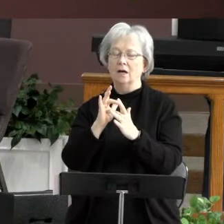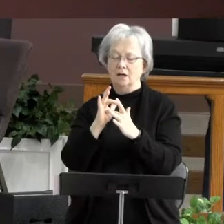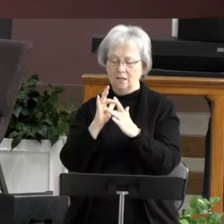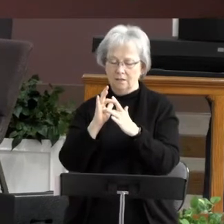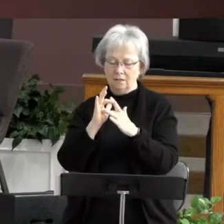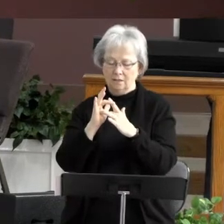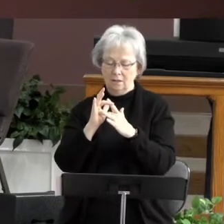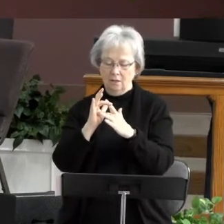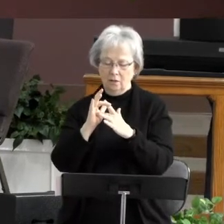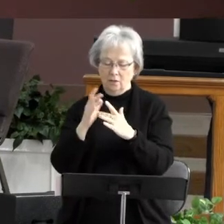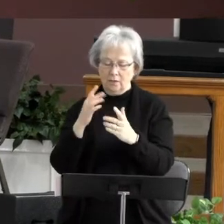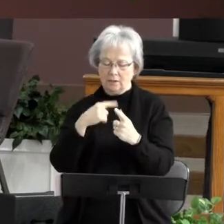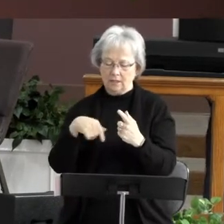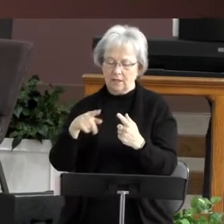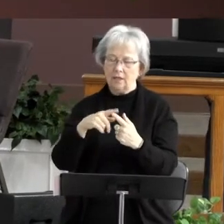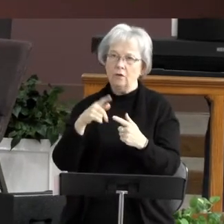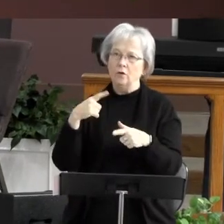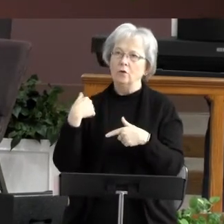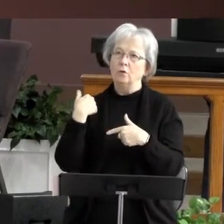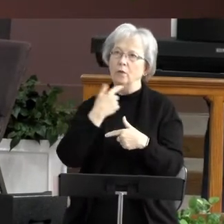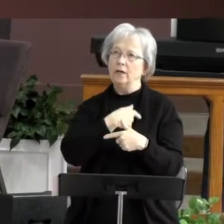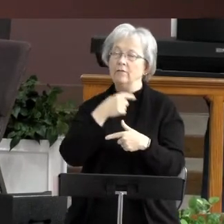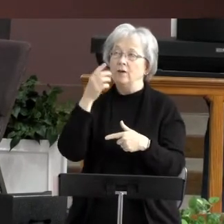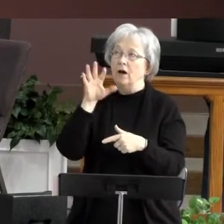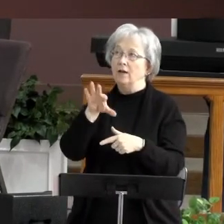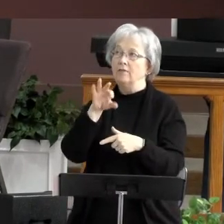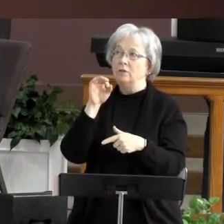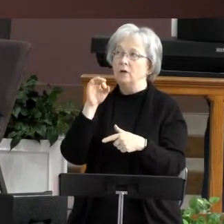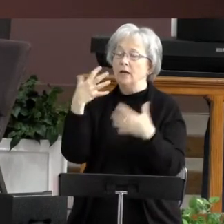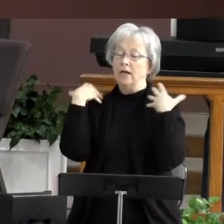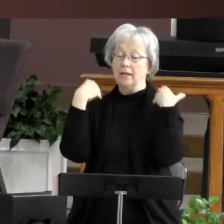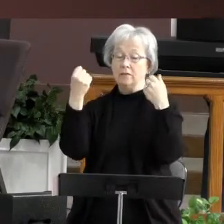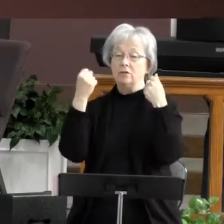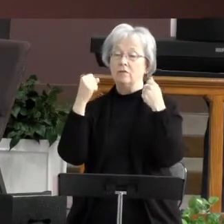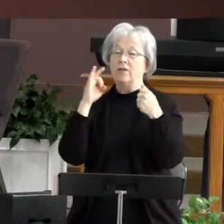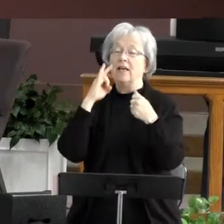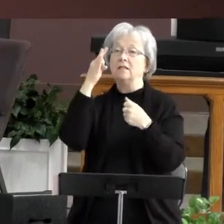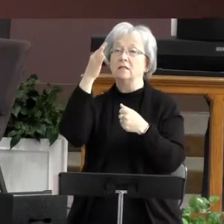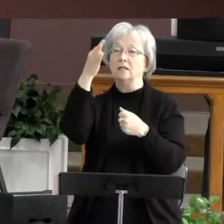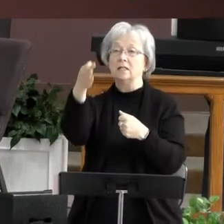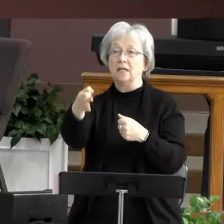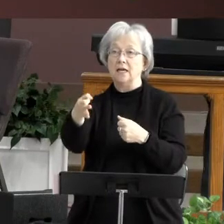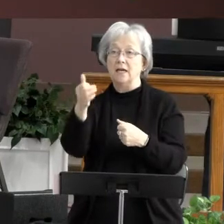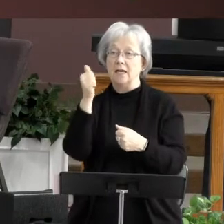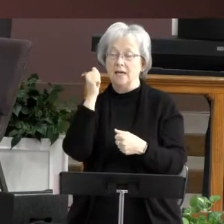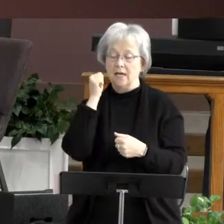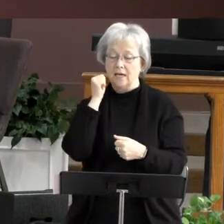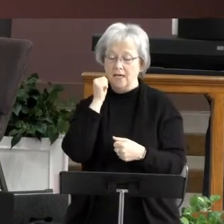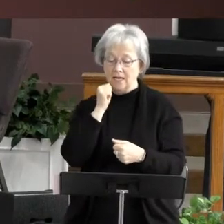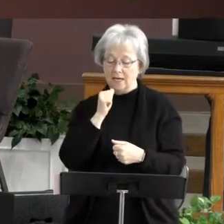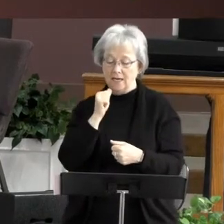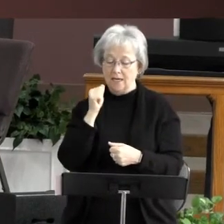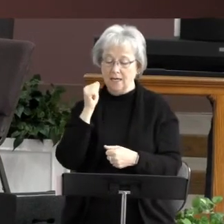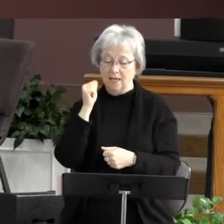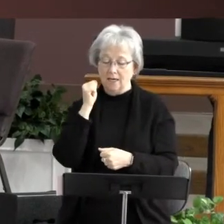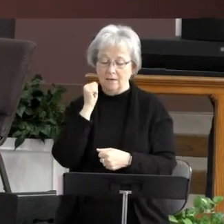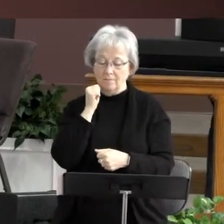Jesus. 'Cause when we see you, we find strength to face a day.